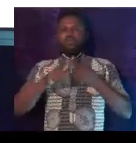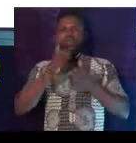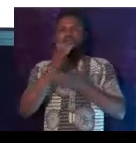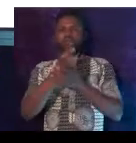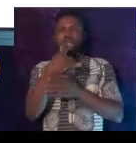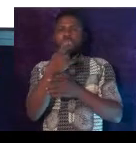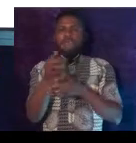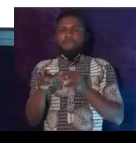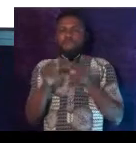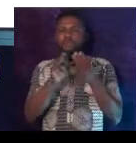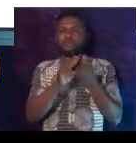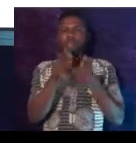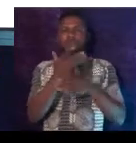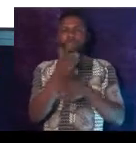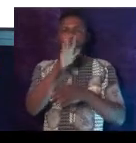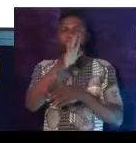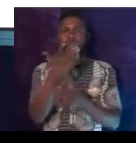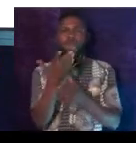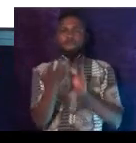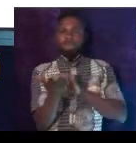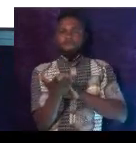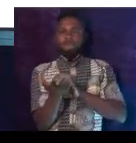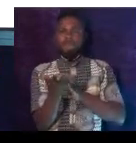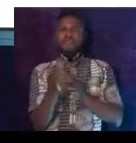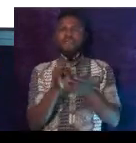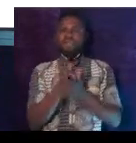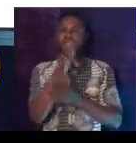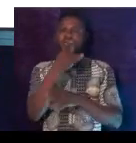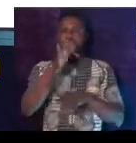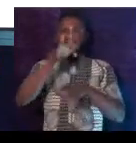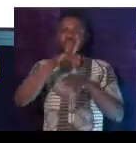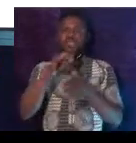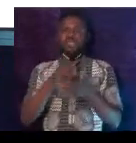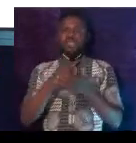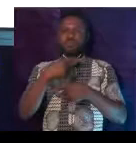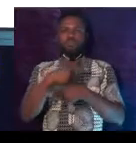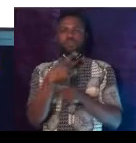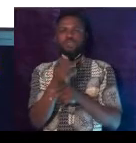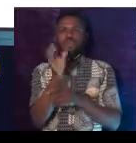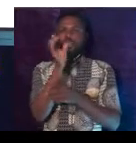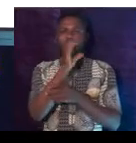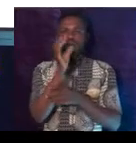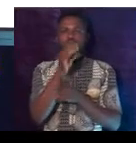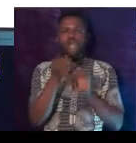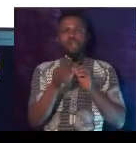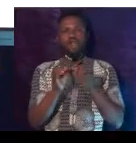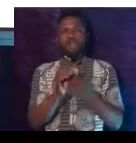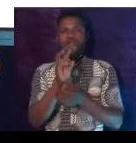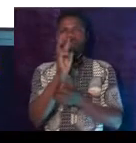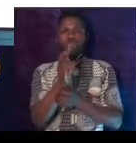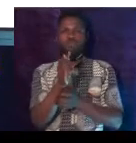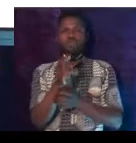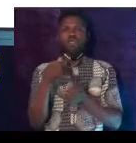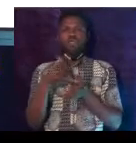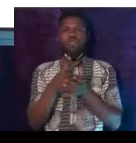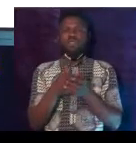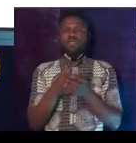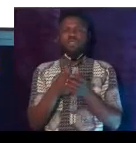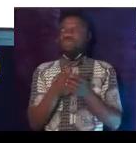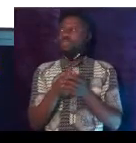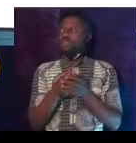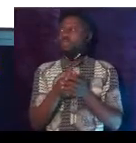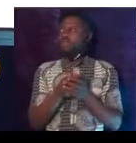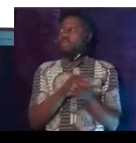friction. It's trying to stop the movement in between your palms. So that's the effect. It produces heat. Let's look at another